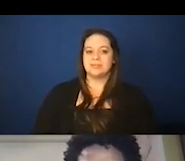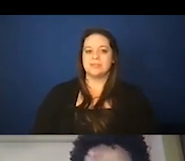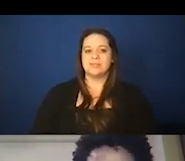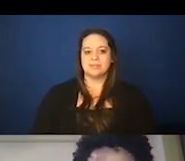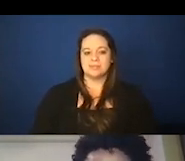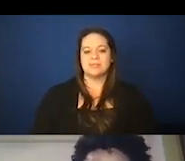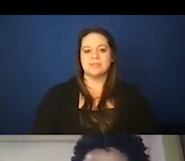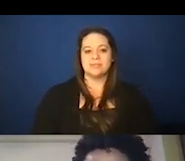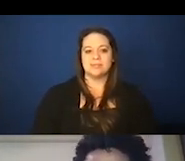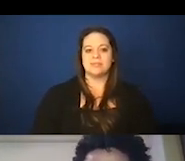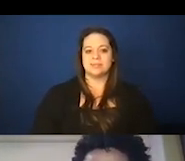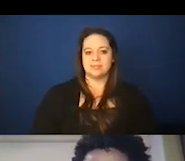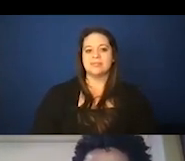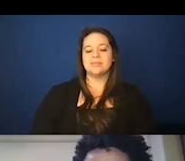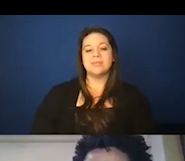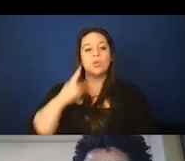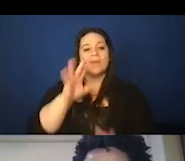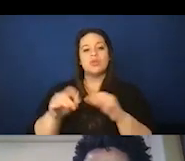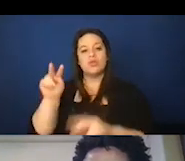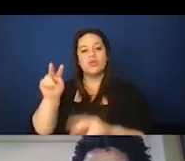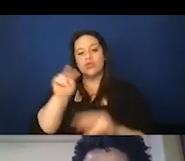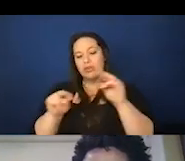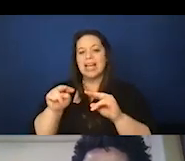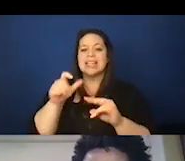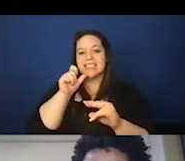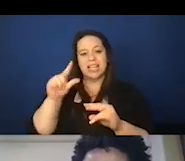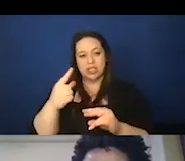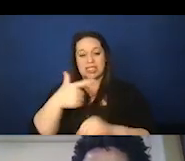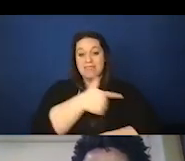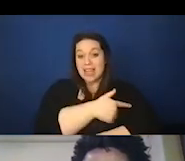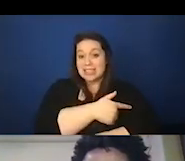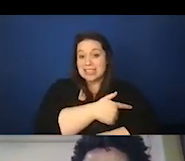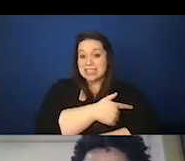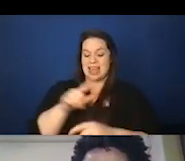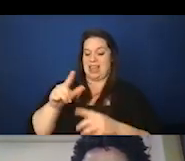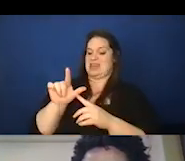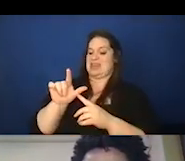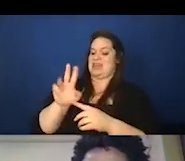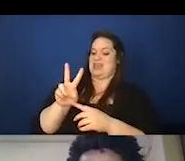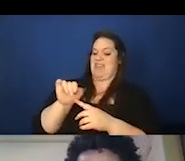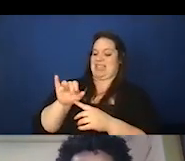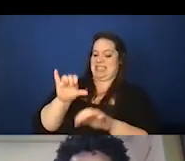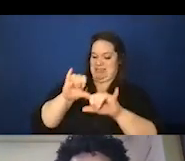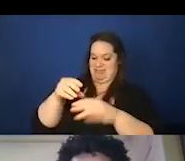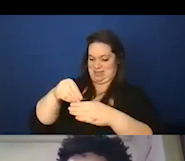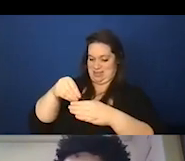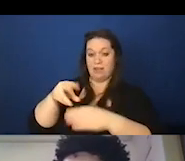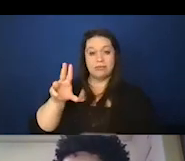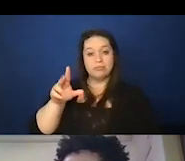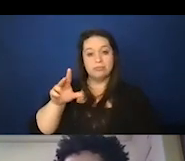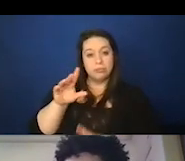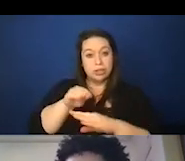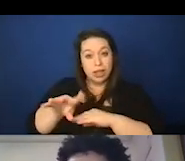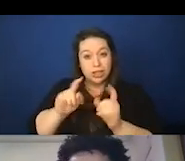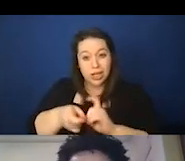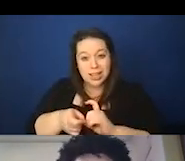have to kind of look at is it's not the vaccine, but the vaccination is going to change the game. Mm-hmm. And we have a lot of mutations that